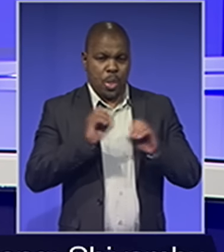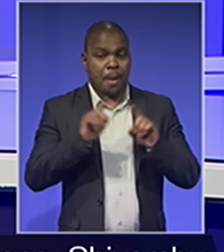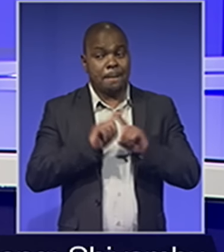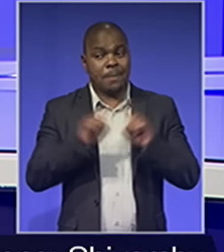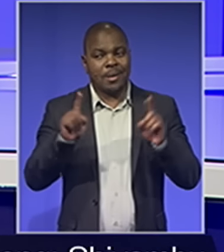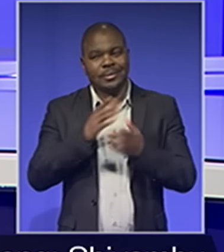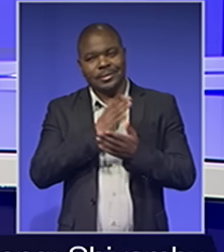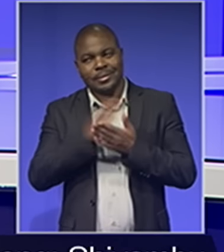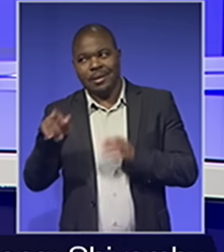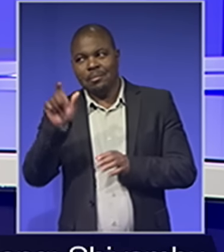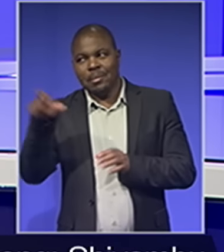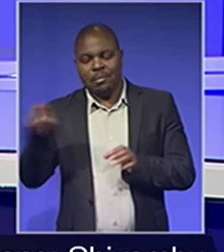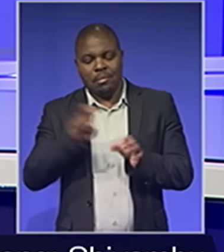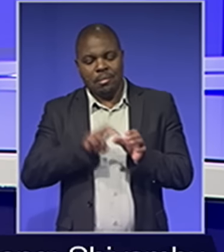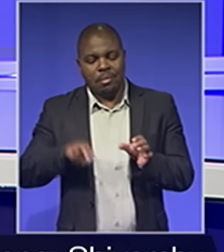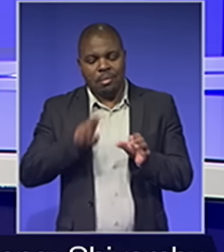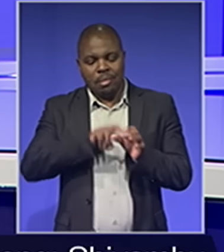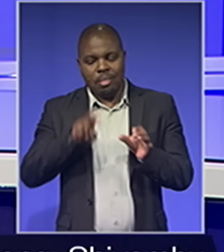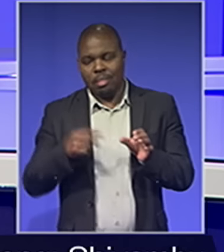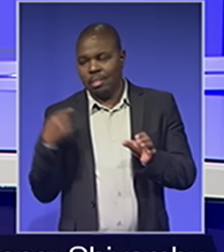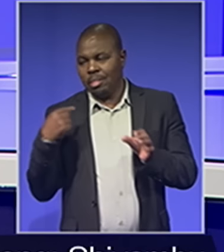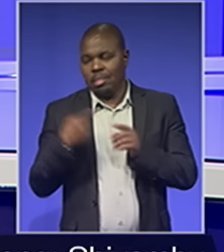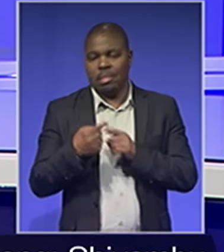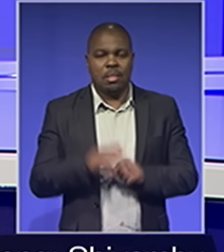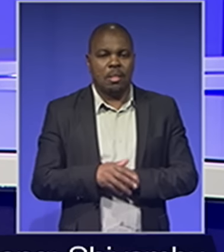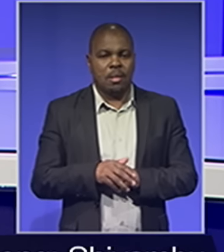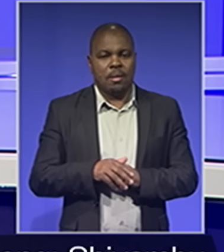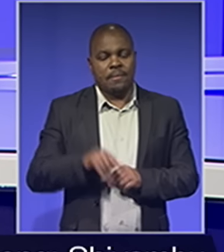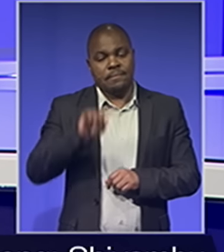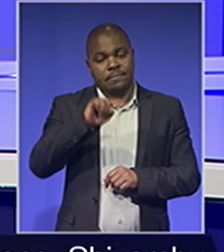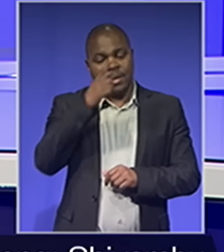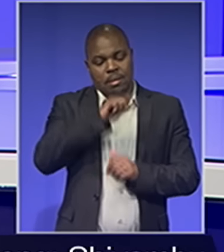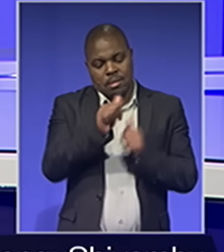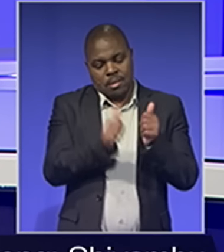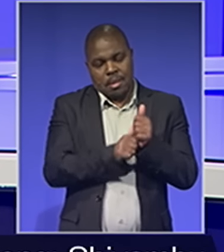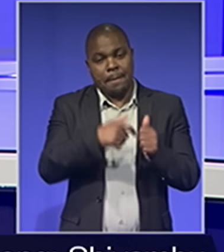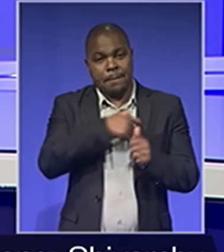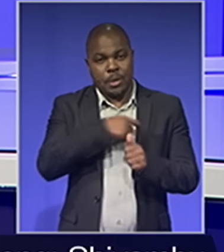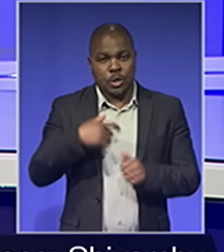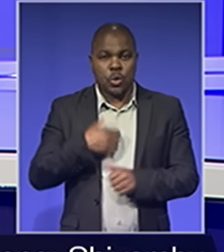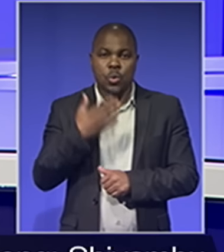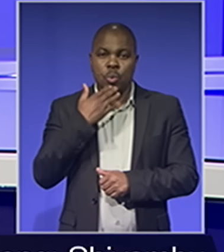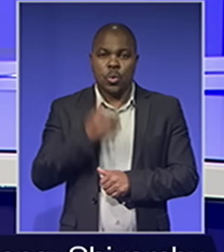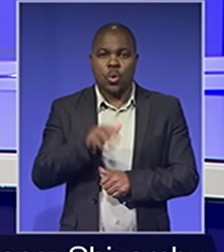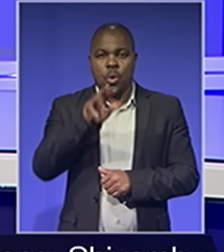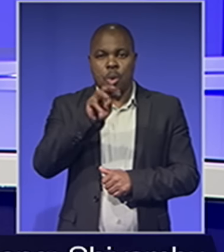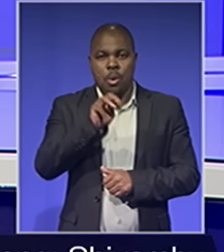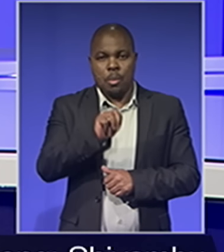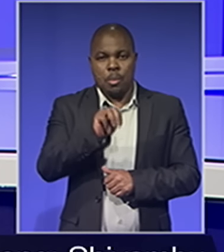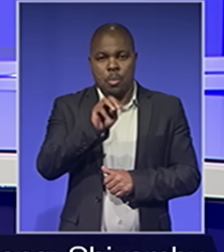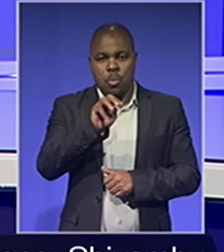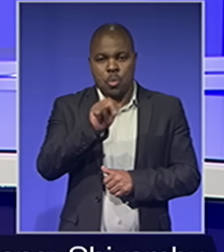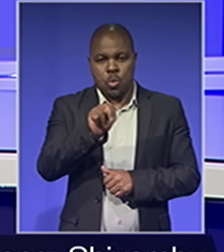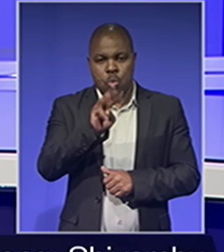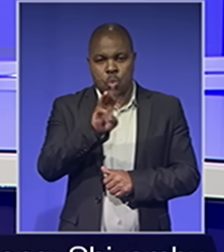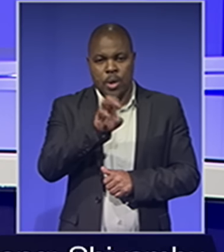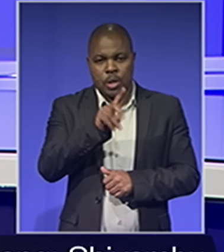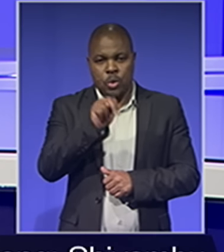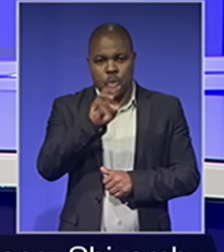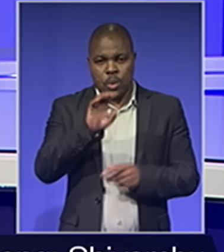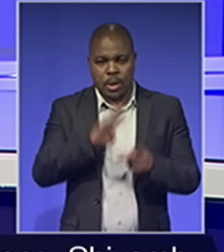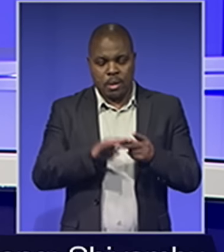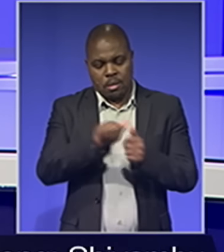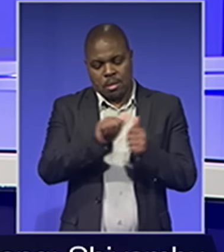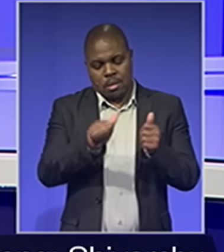ba le mmalwa ba lebogile tiro sešweng jaana. Motlatsi wa ntlha wa mopresidente Robert Nwendo le batlatsa bakwaledi ba le babedi ba